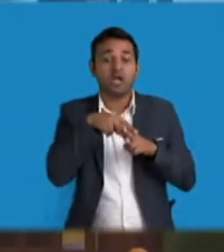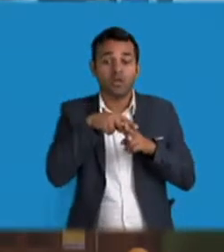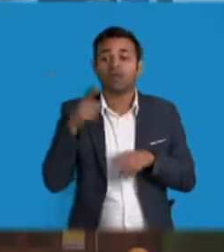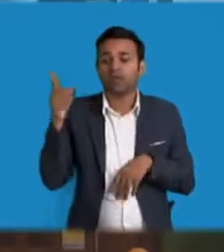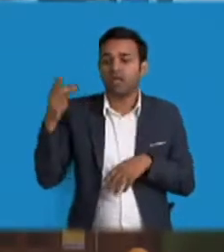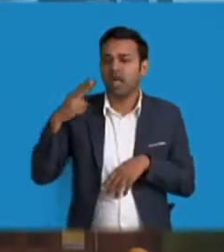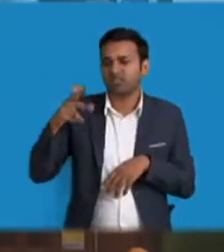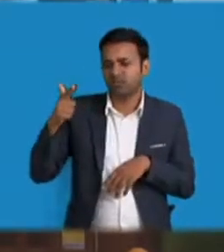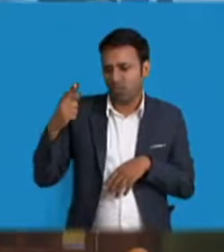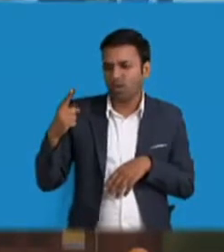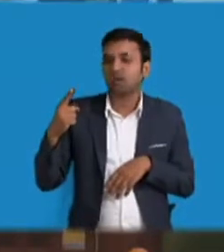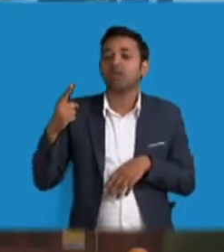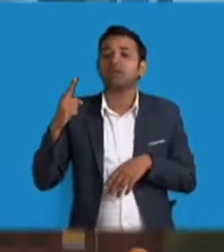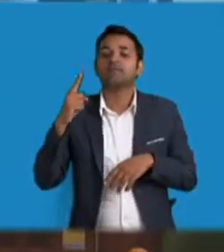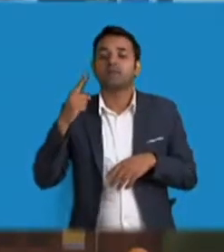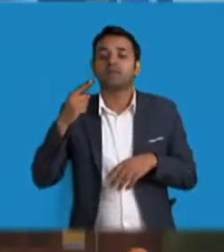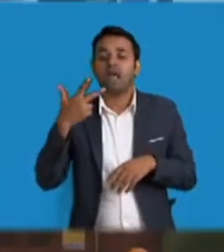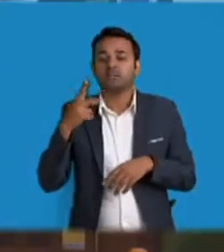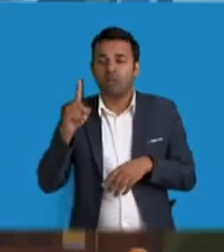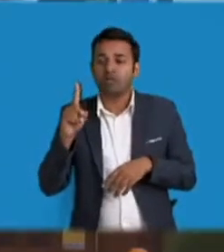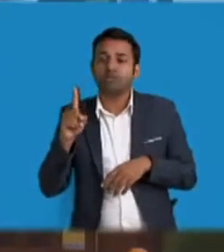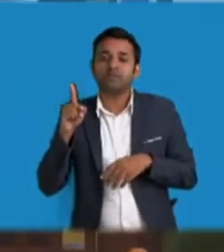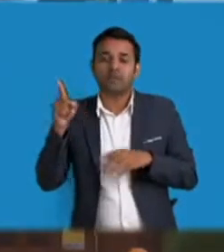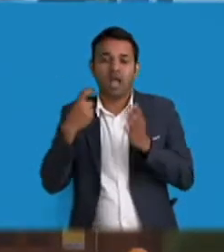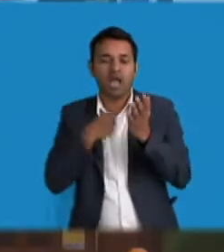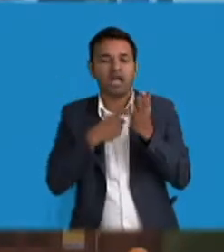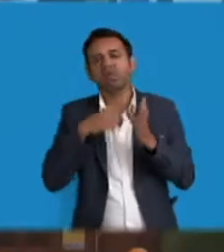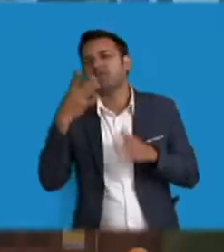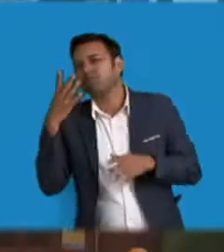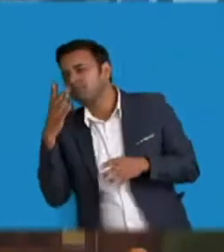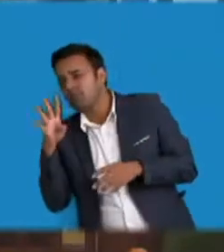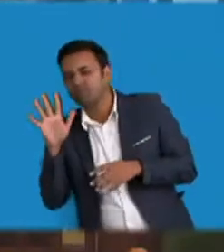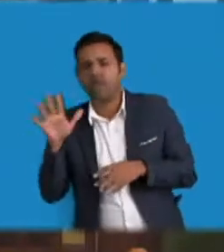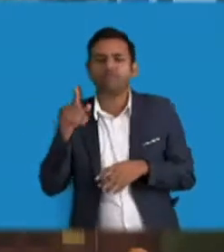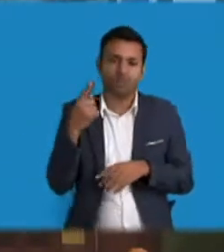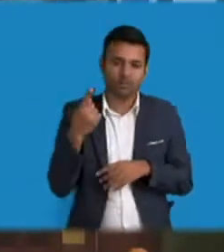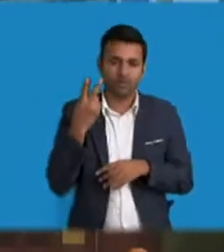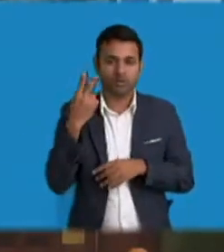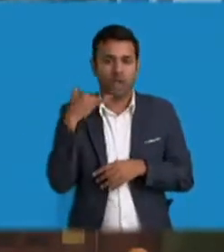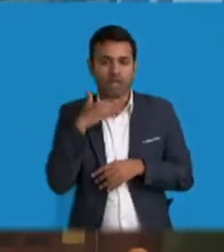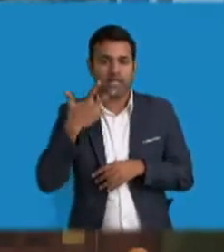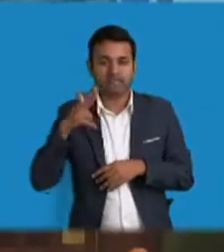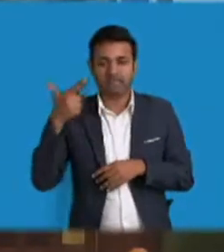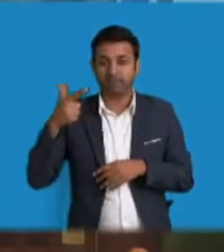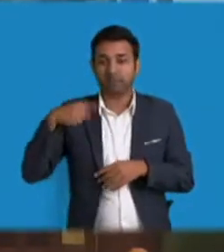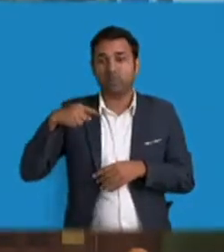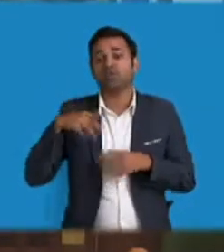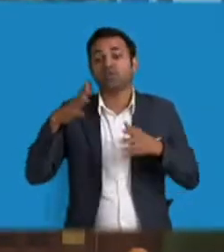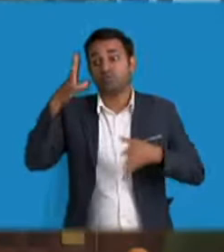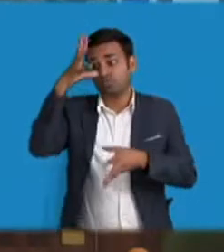181. Ra, 45. Suba, 287. So a total of